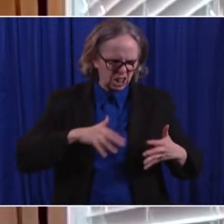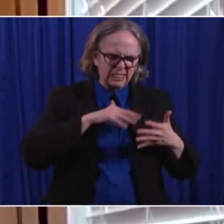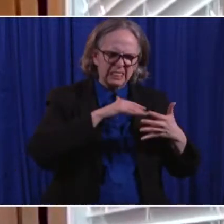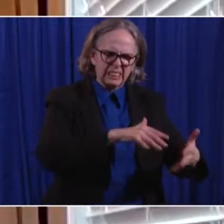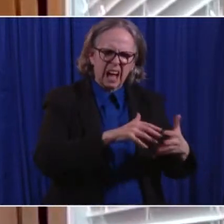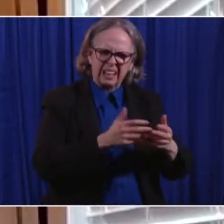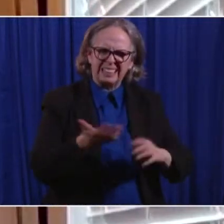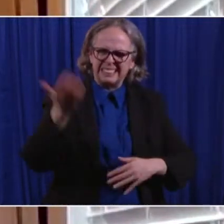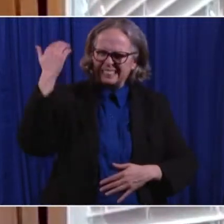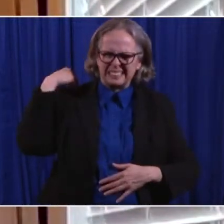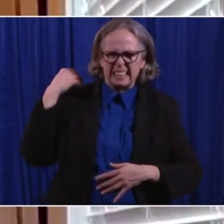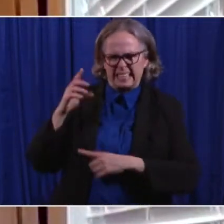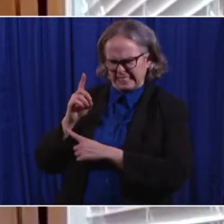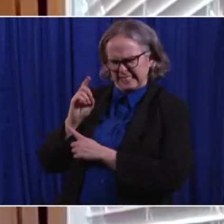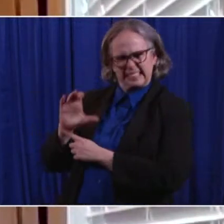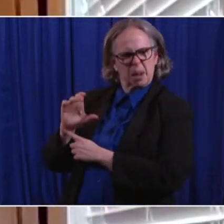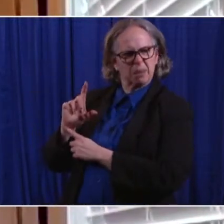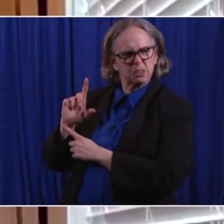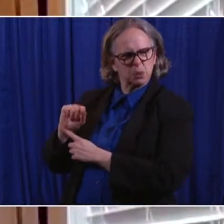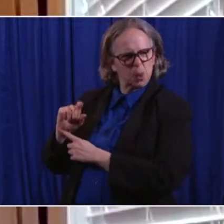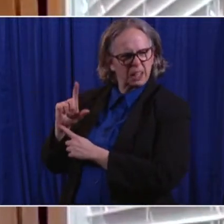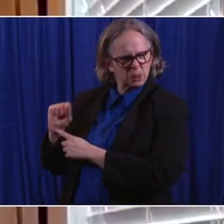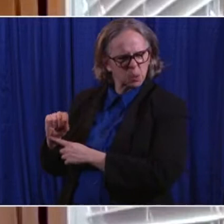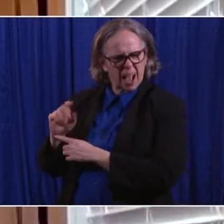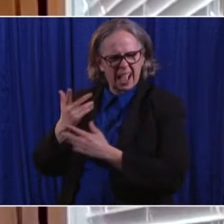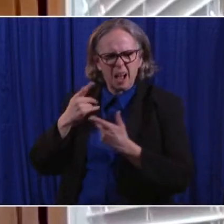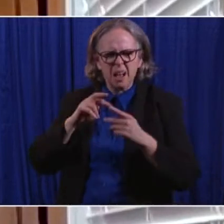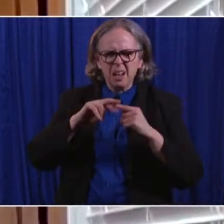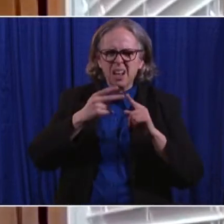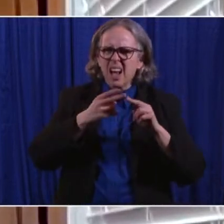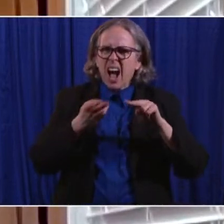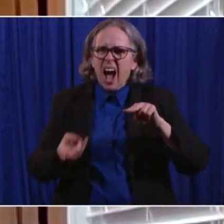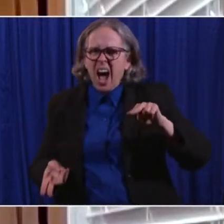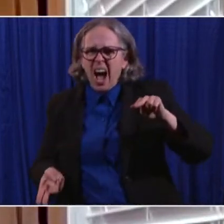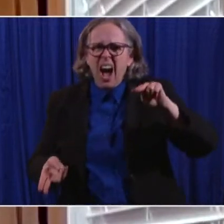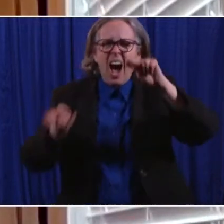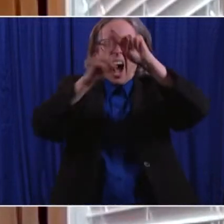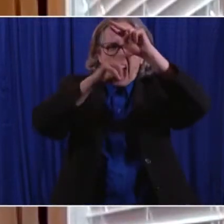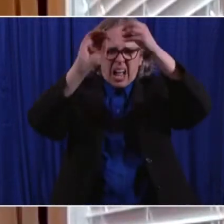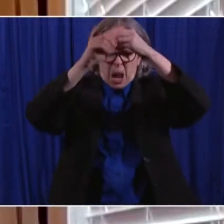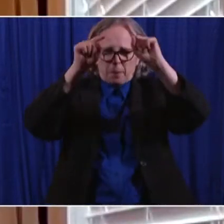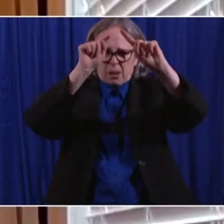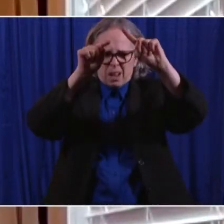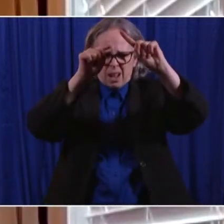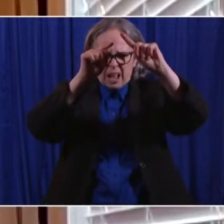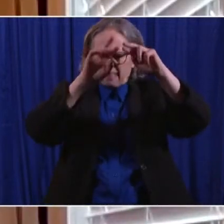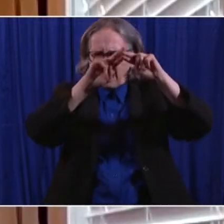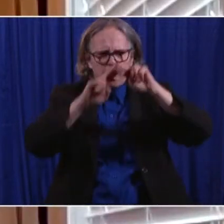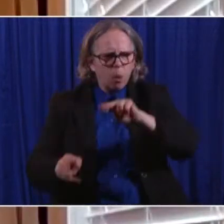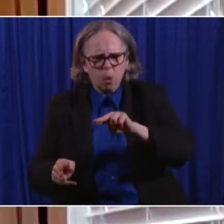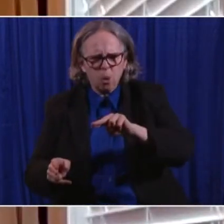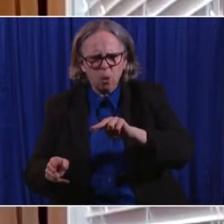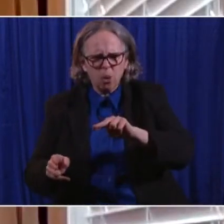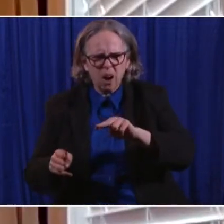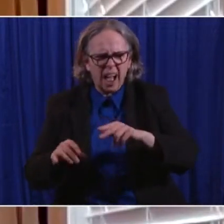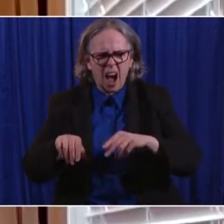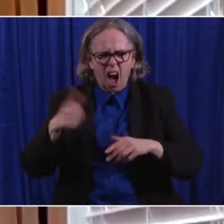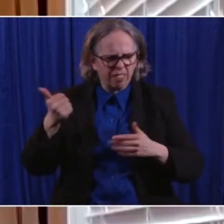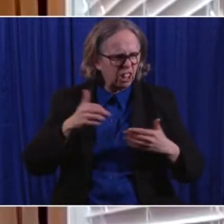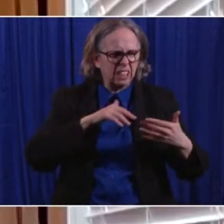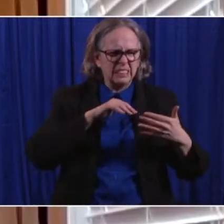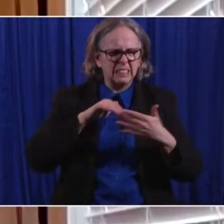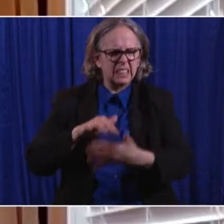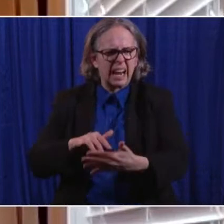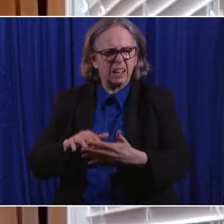at the height of our largest surge. And that was affirmed by another study from Mississippi published in December,